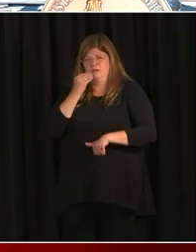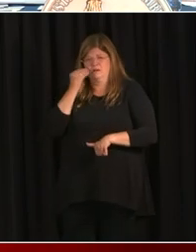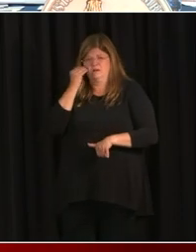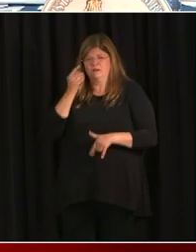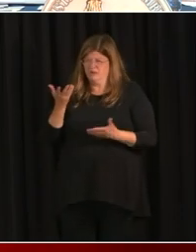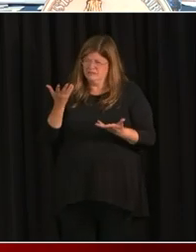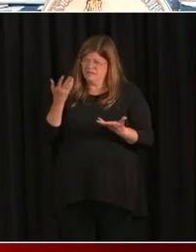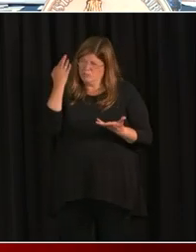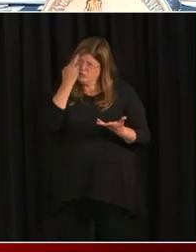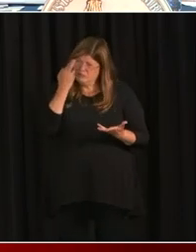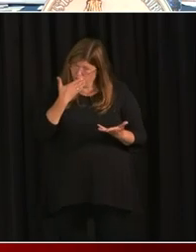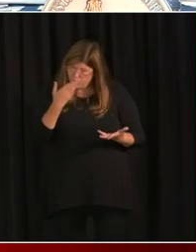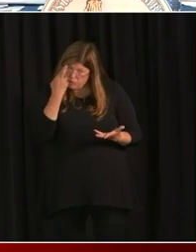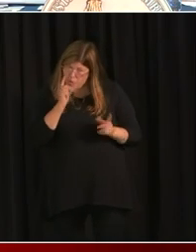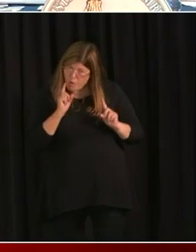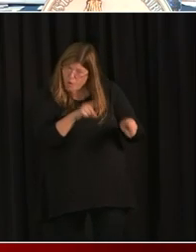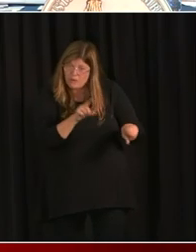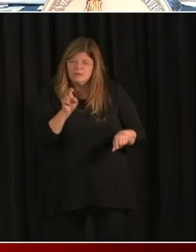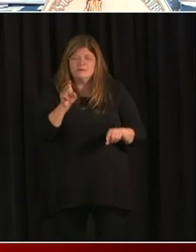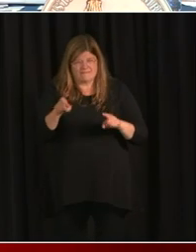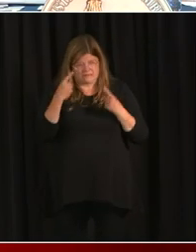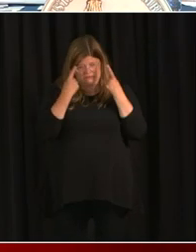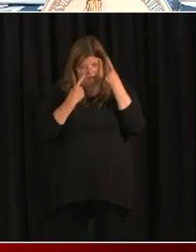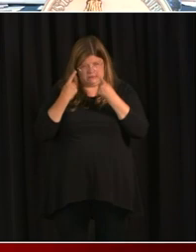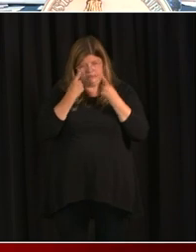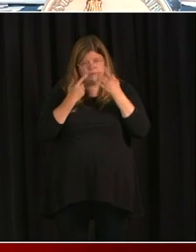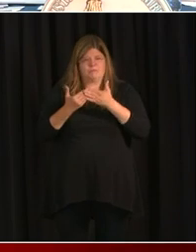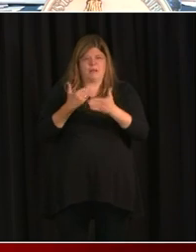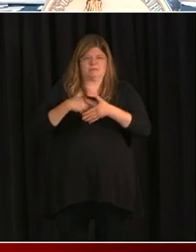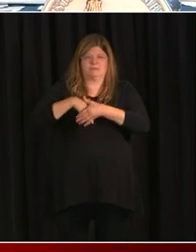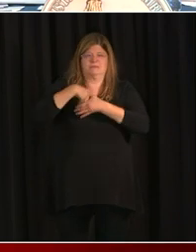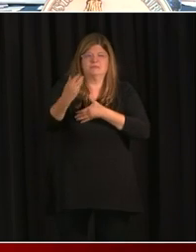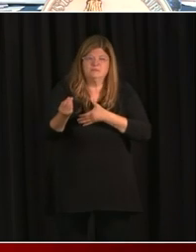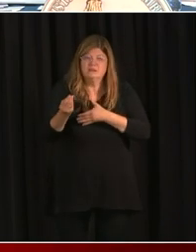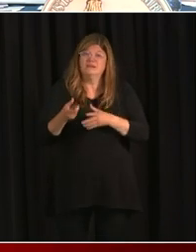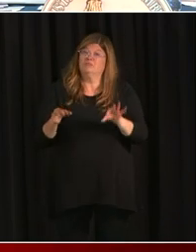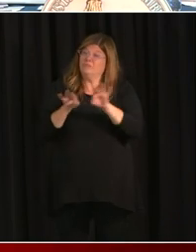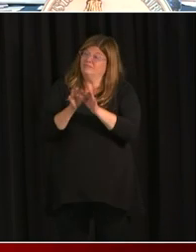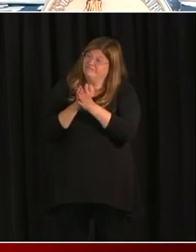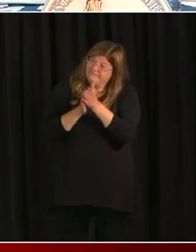sick, being obsessive about washing your hands,